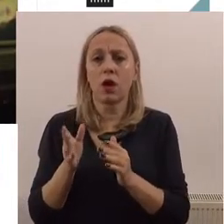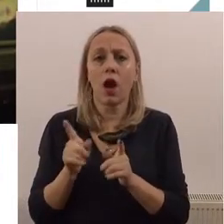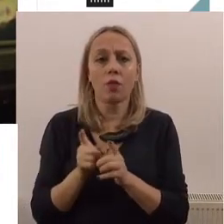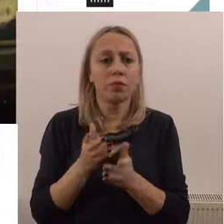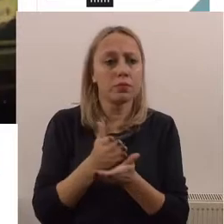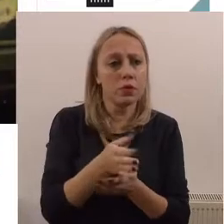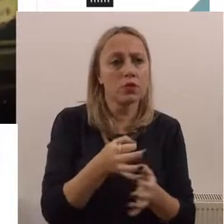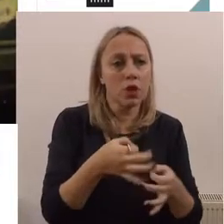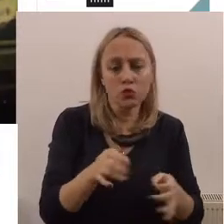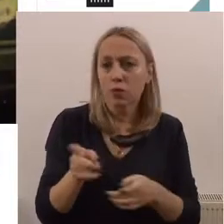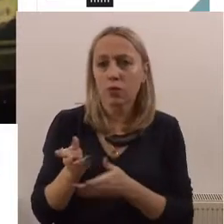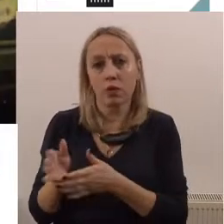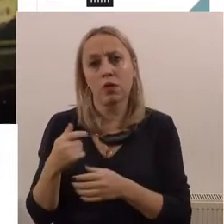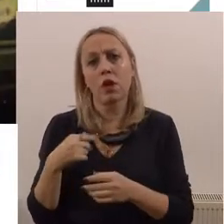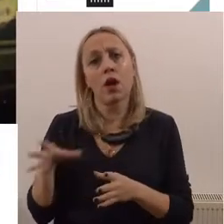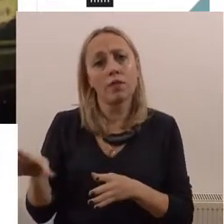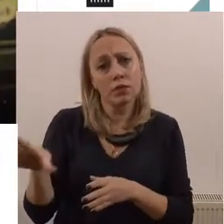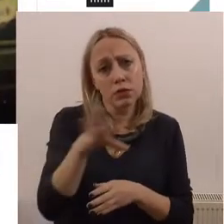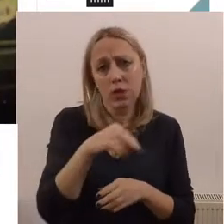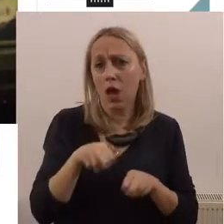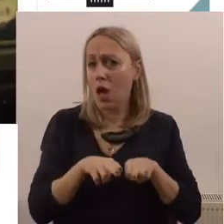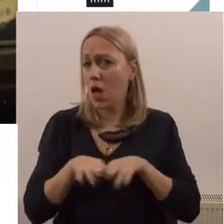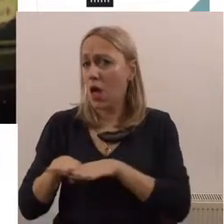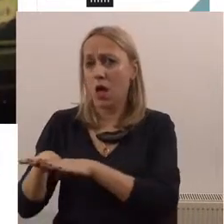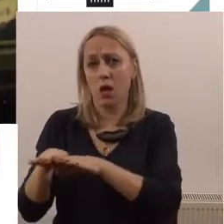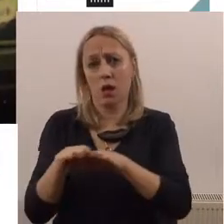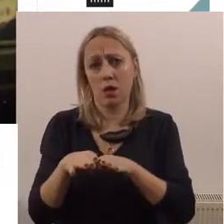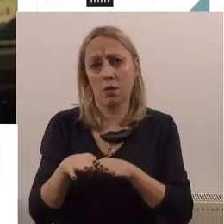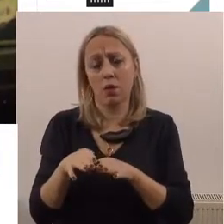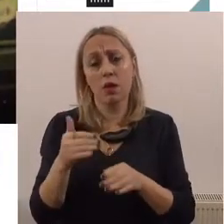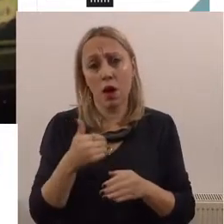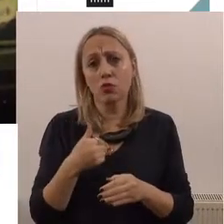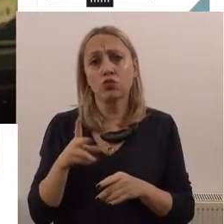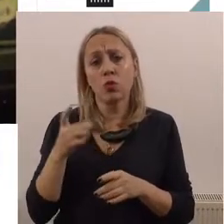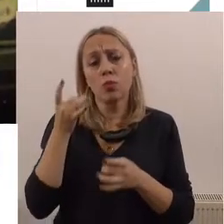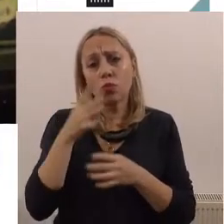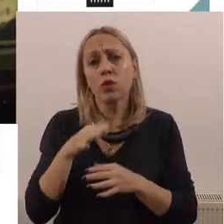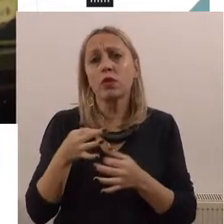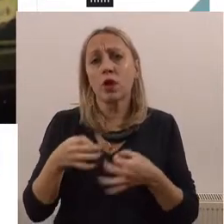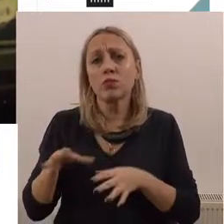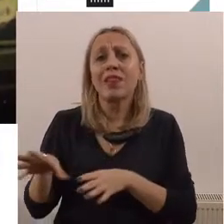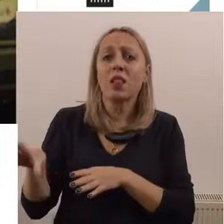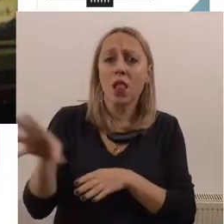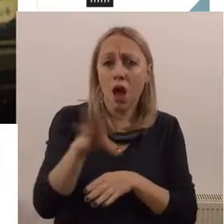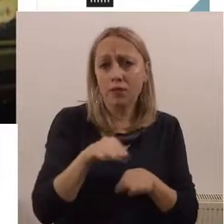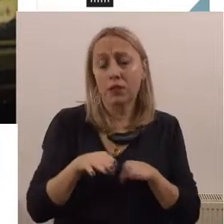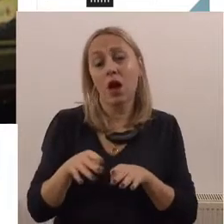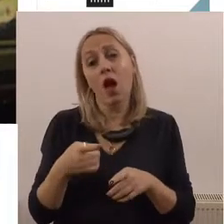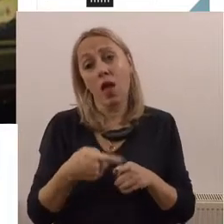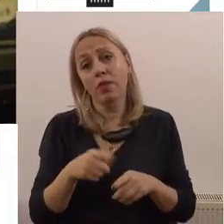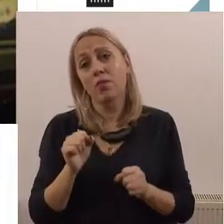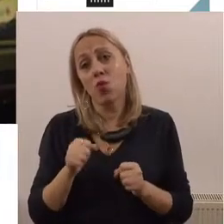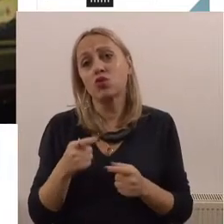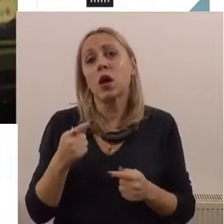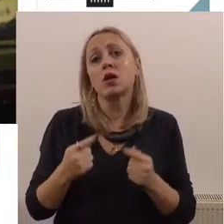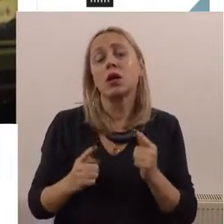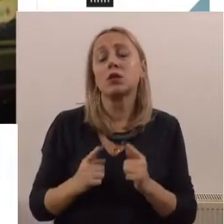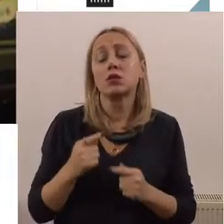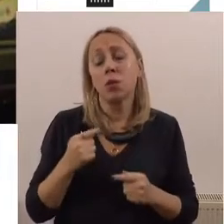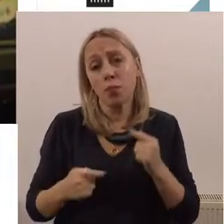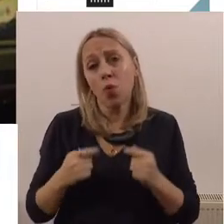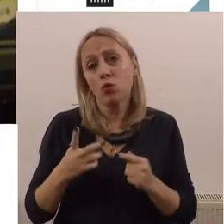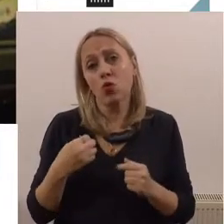if it's accessible only to a limited circle of people. So I am all